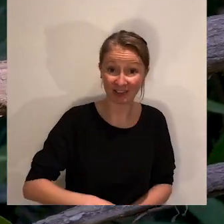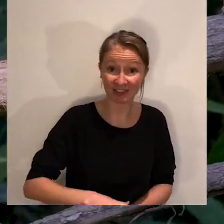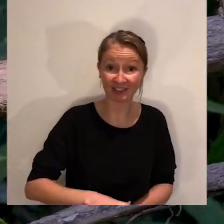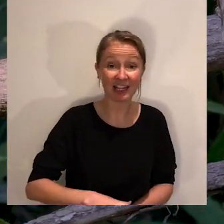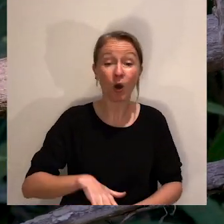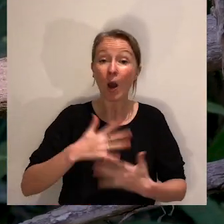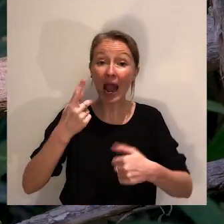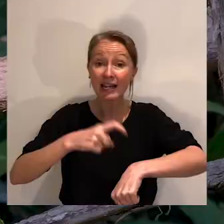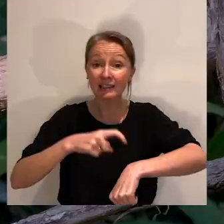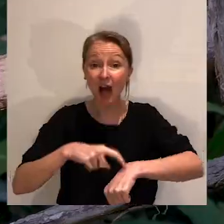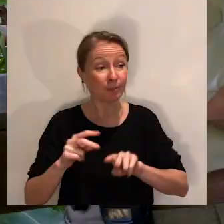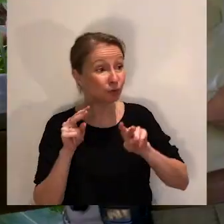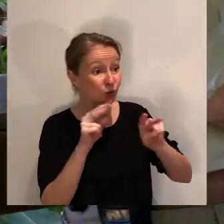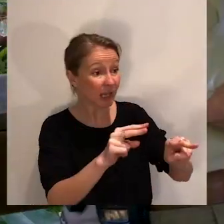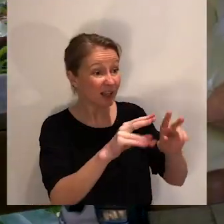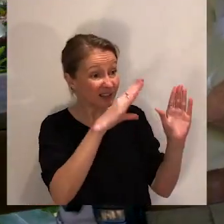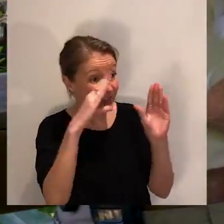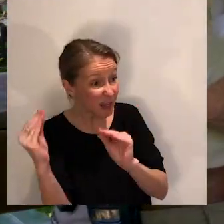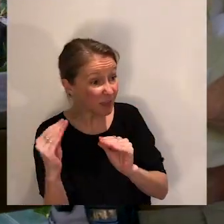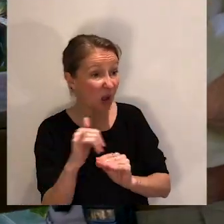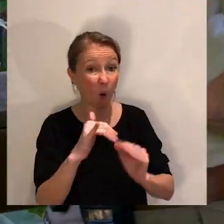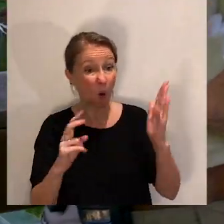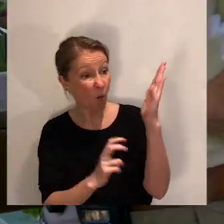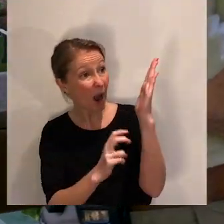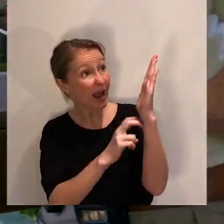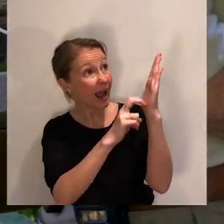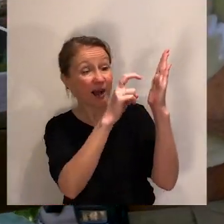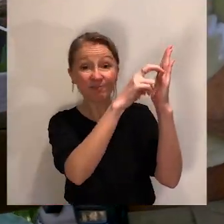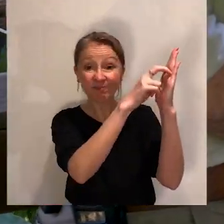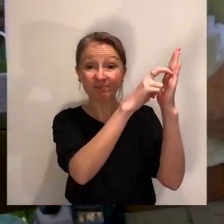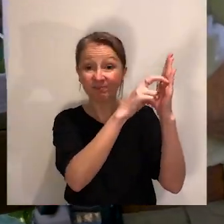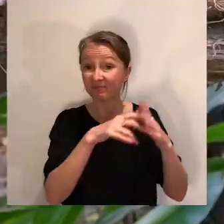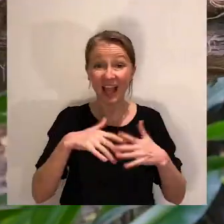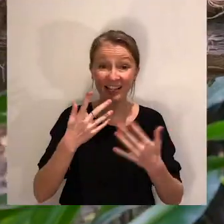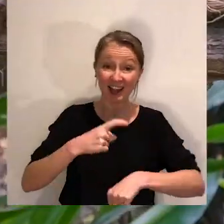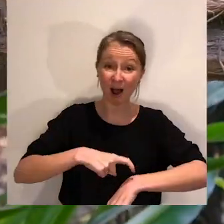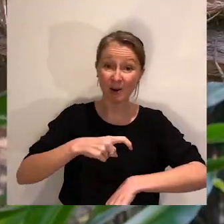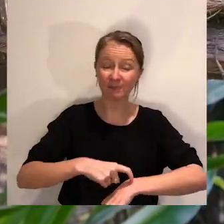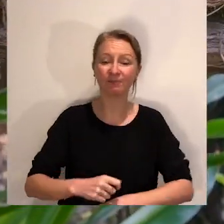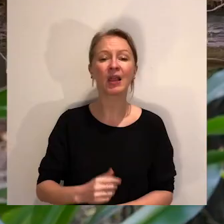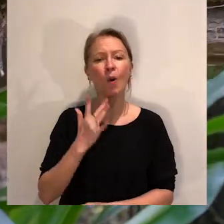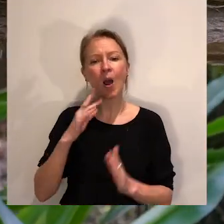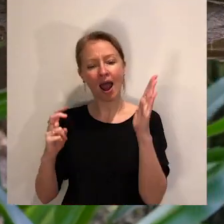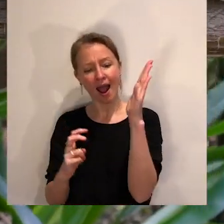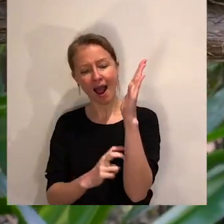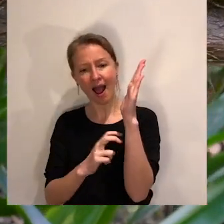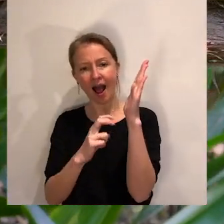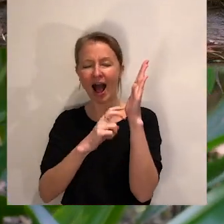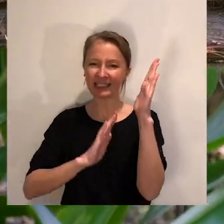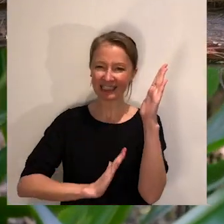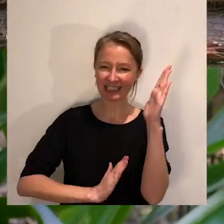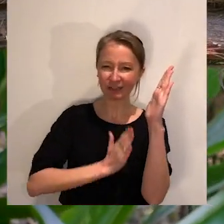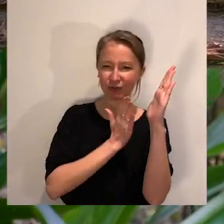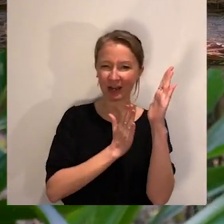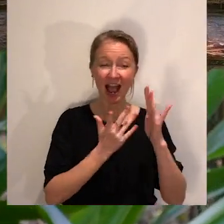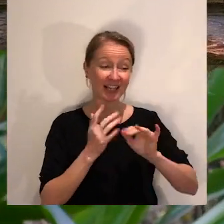going up the tree, and when he does go up that fig tree, he actually has a really cool way of getting up there. And he has set routes that he goes